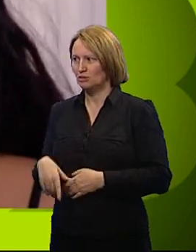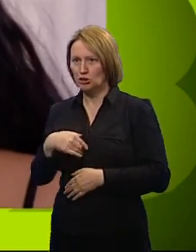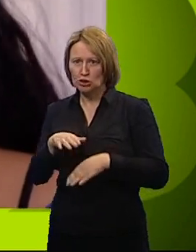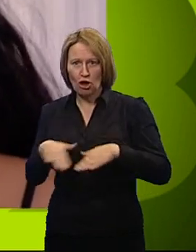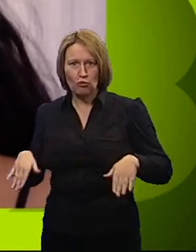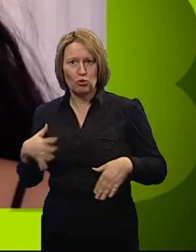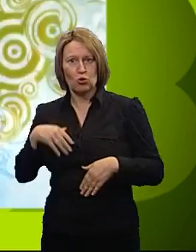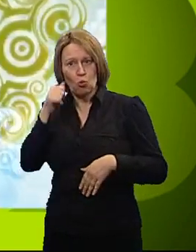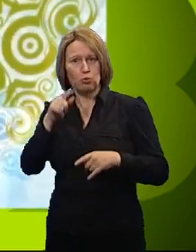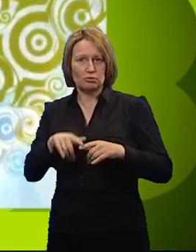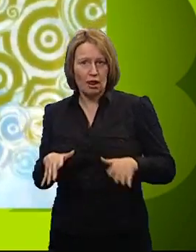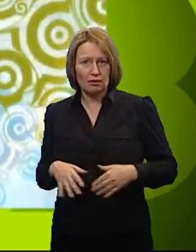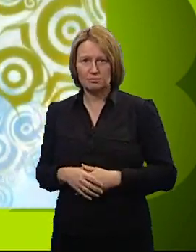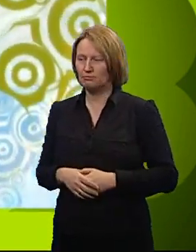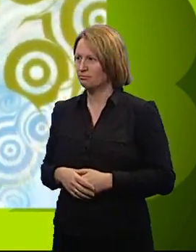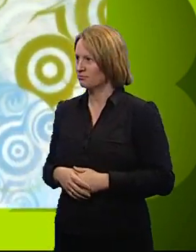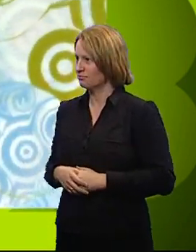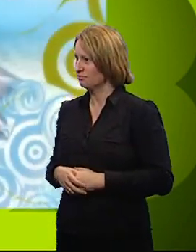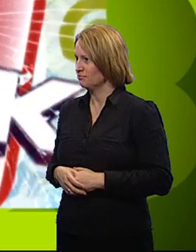know what we like.